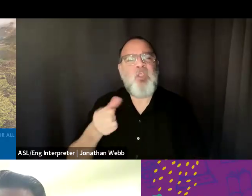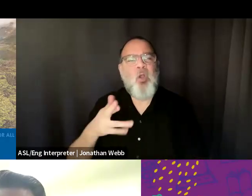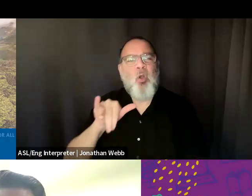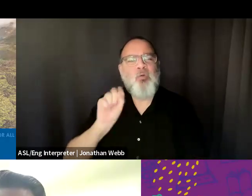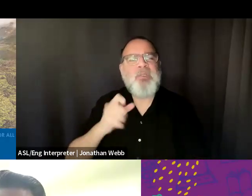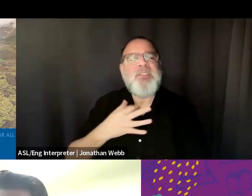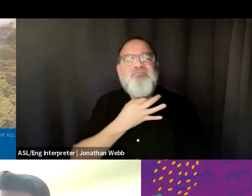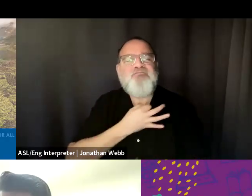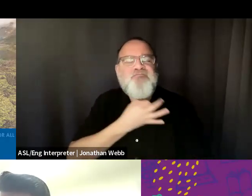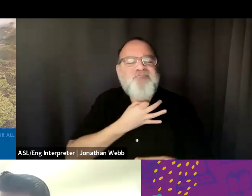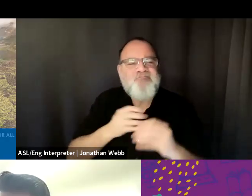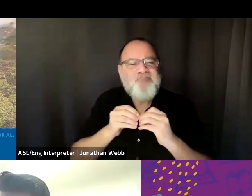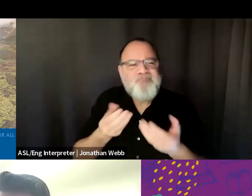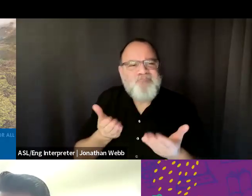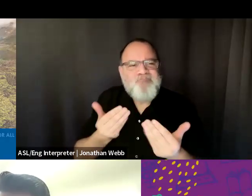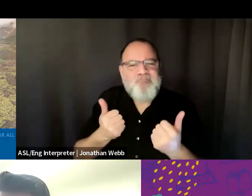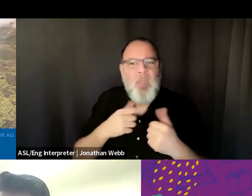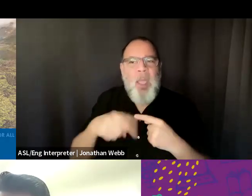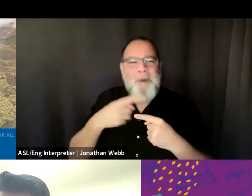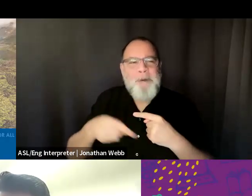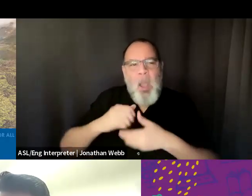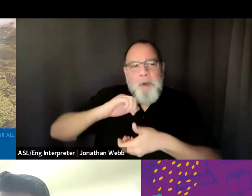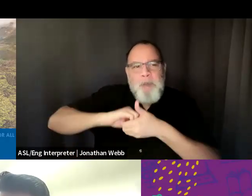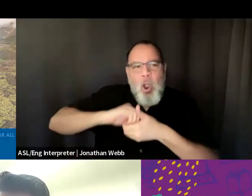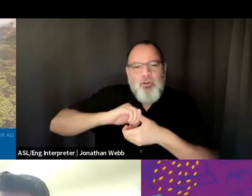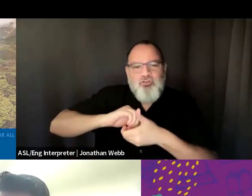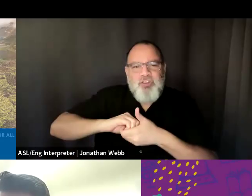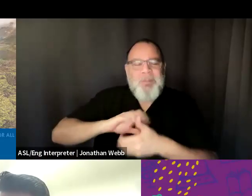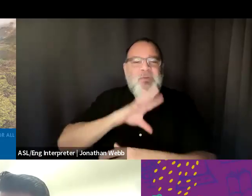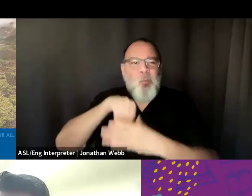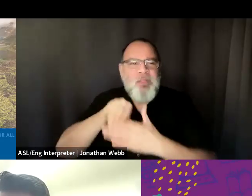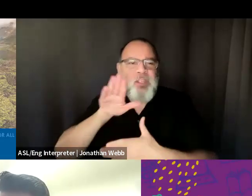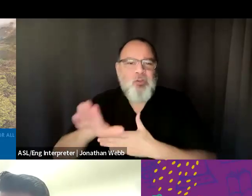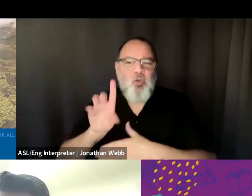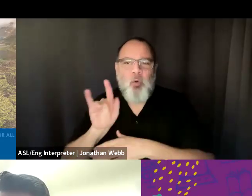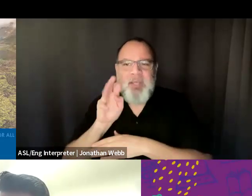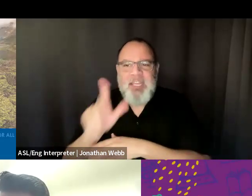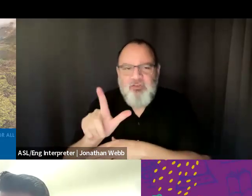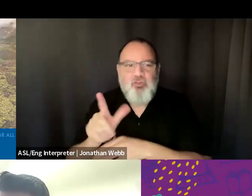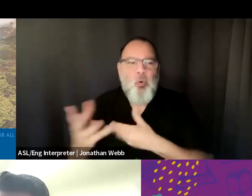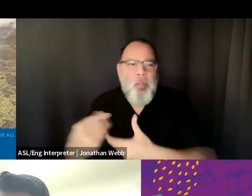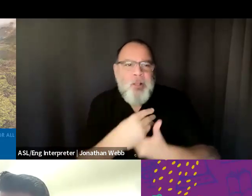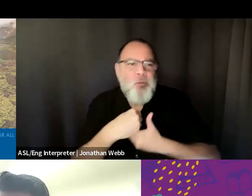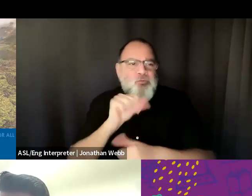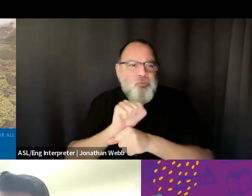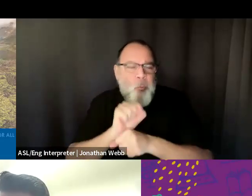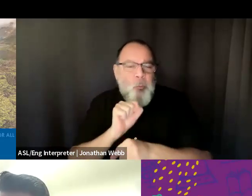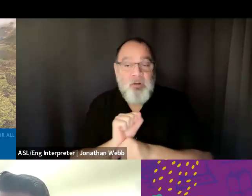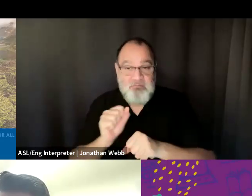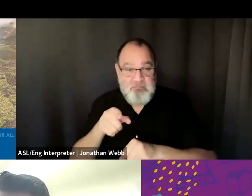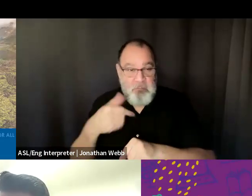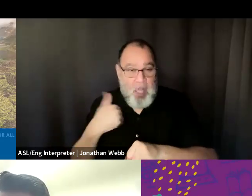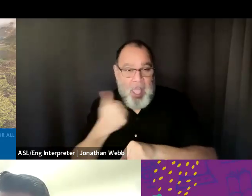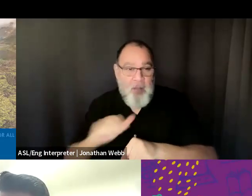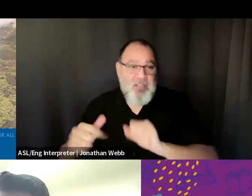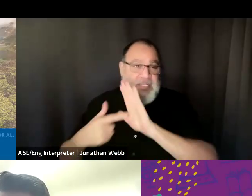Can you tell us how important are partnerships to your digital inclusion work? Providing some key examples as to the